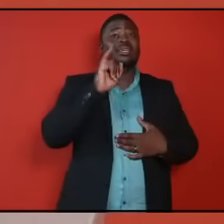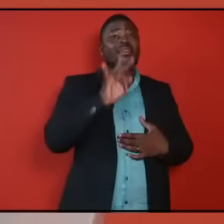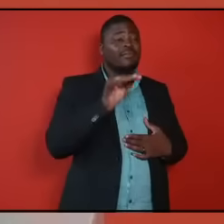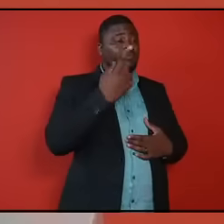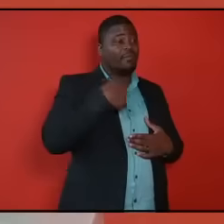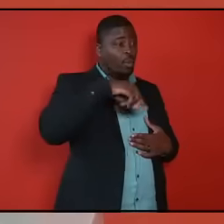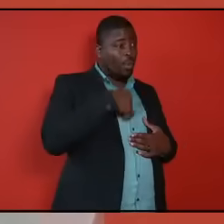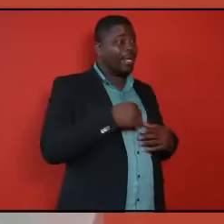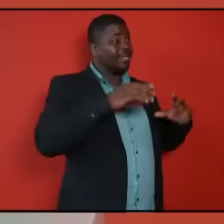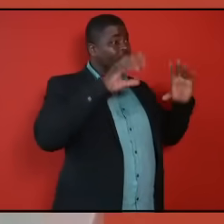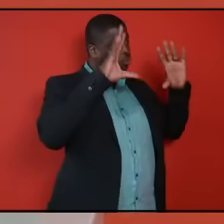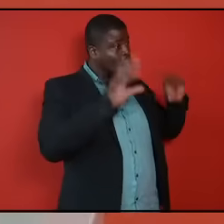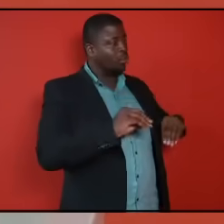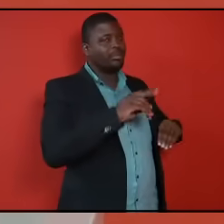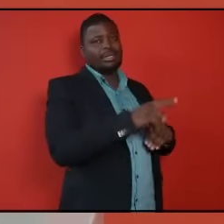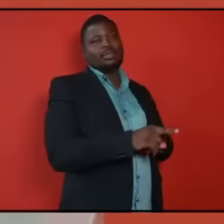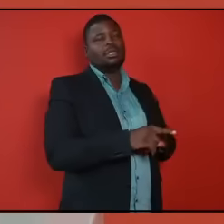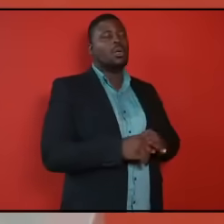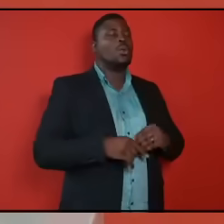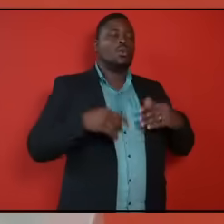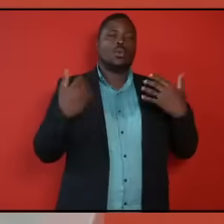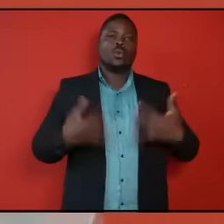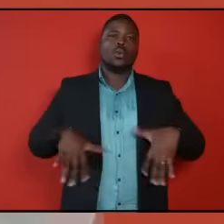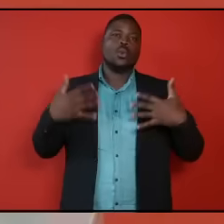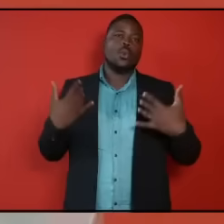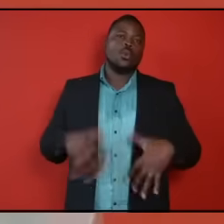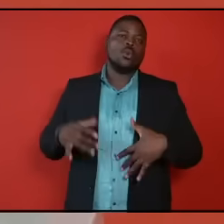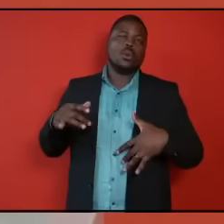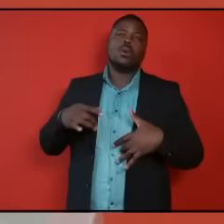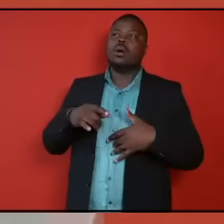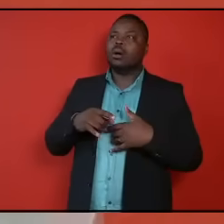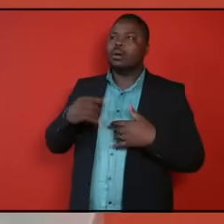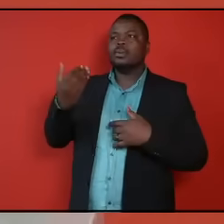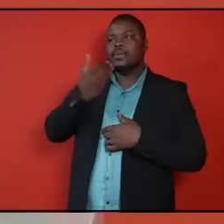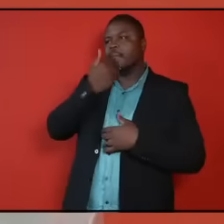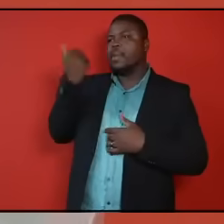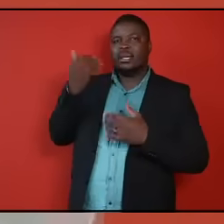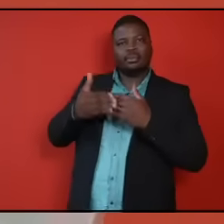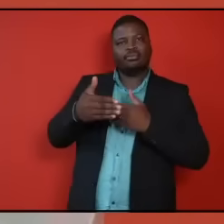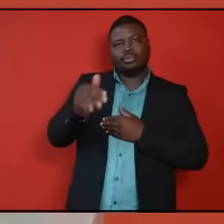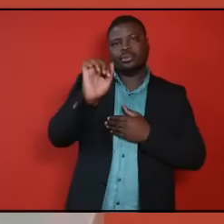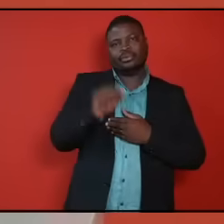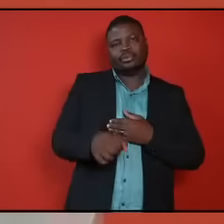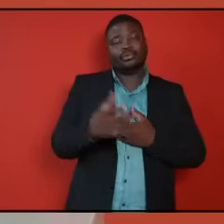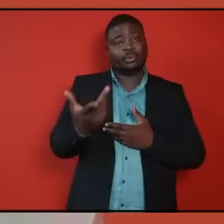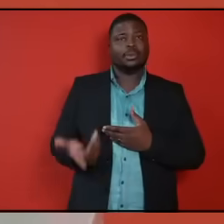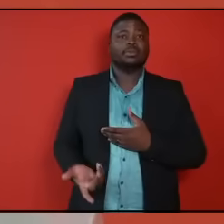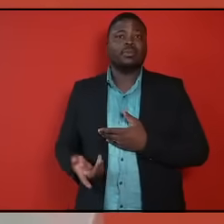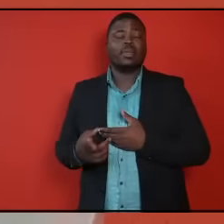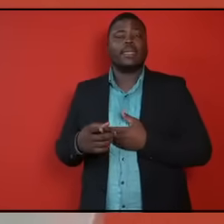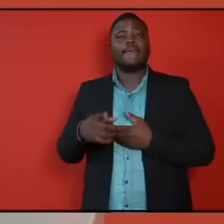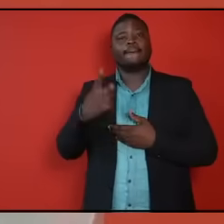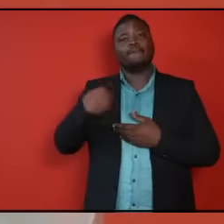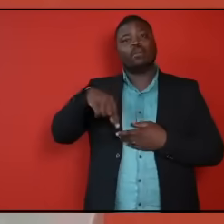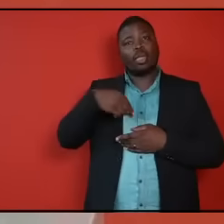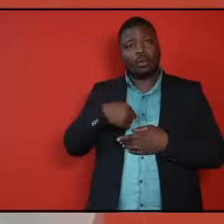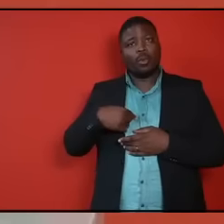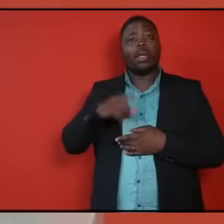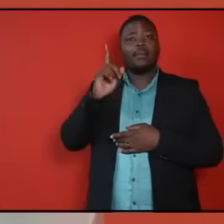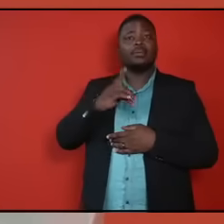poverty, which is becoming a killer in South Africa. We must be ashamed that there's a province